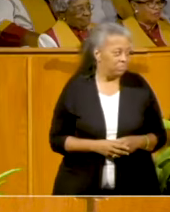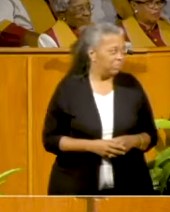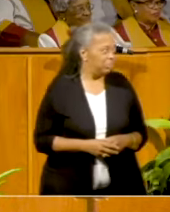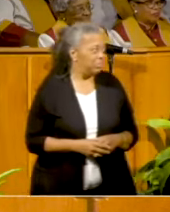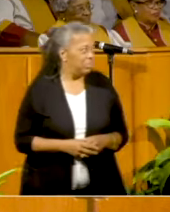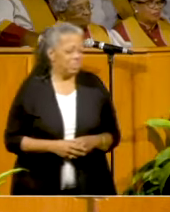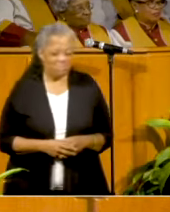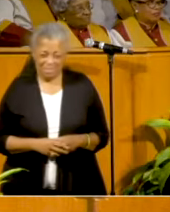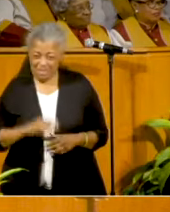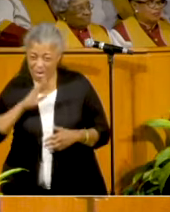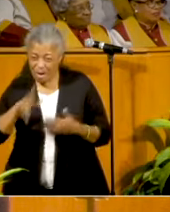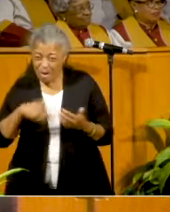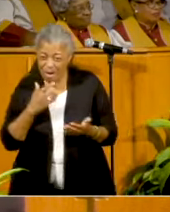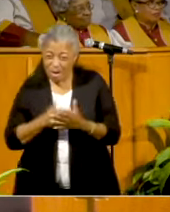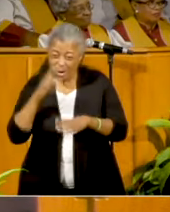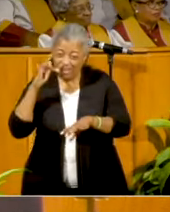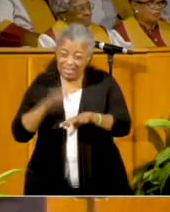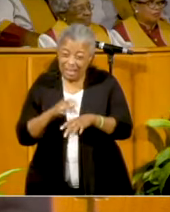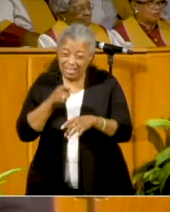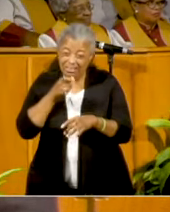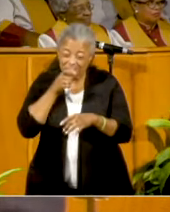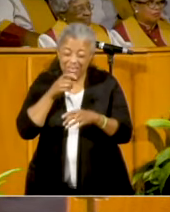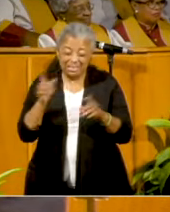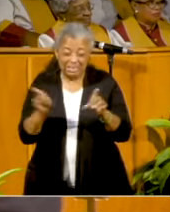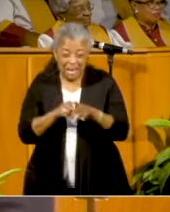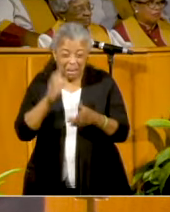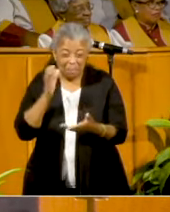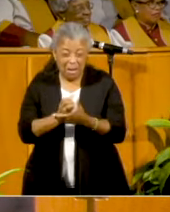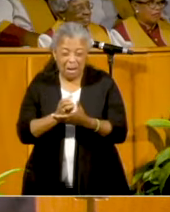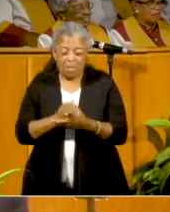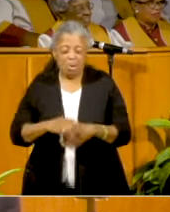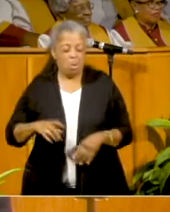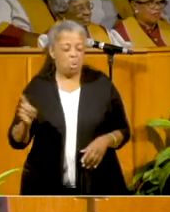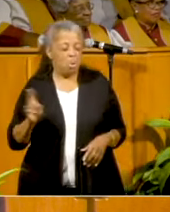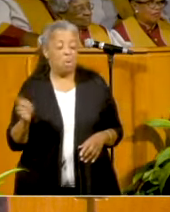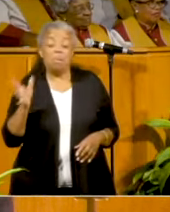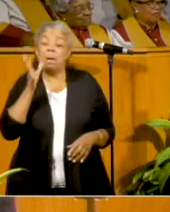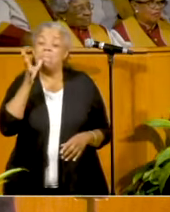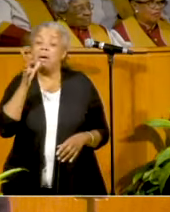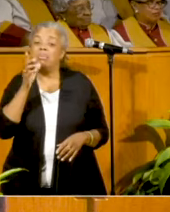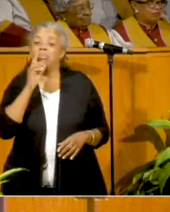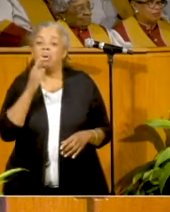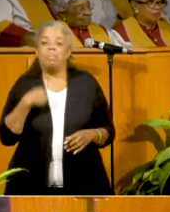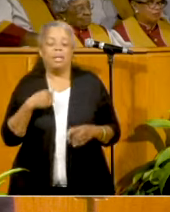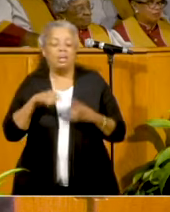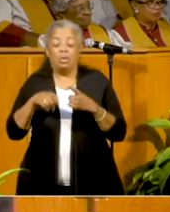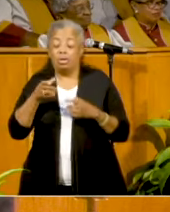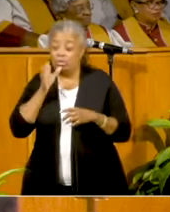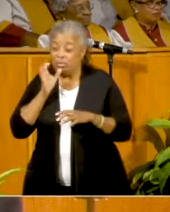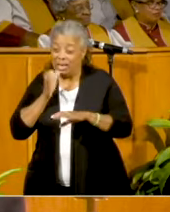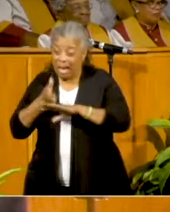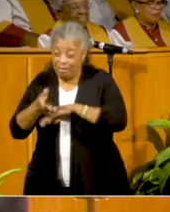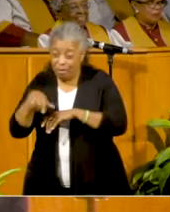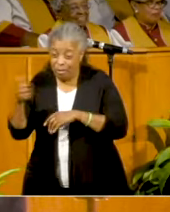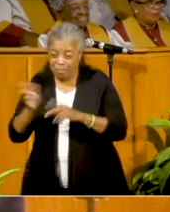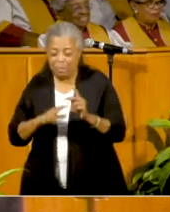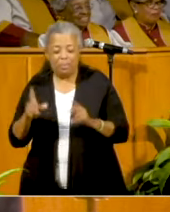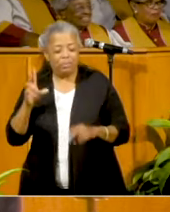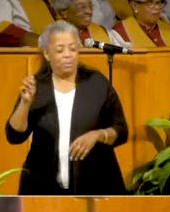They all put their lips on the same. Mm-mm. My mama taught me you don't drink after folk. No.